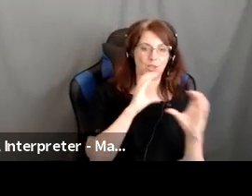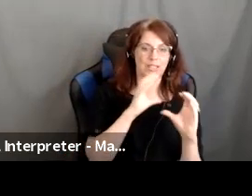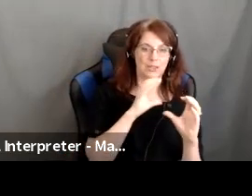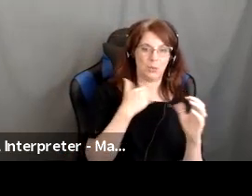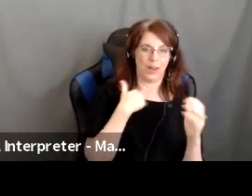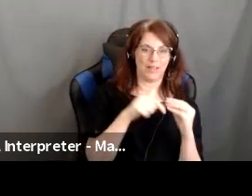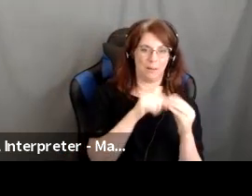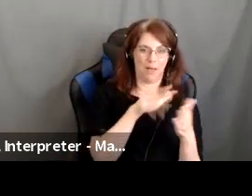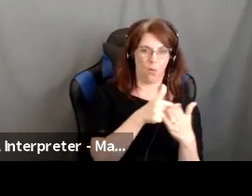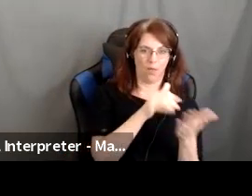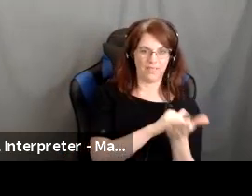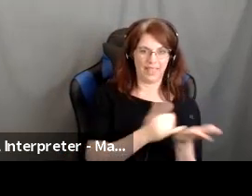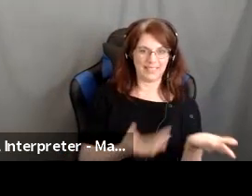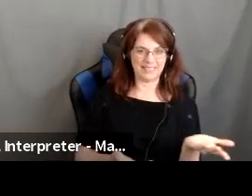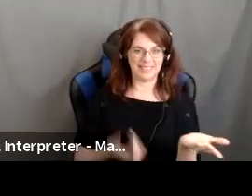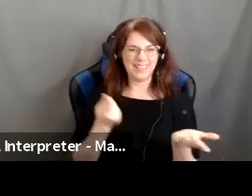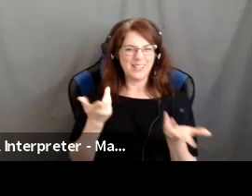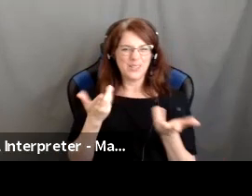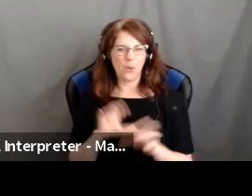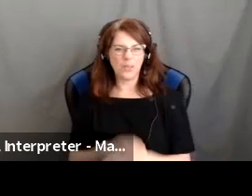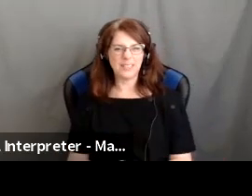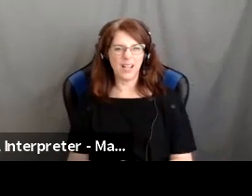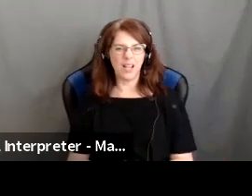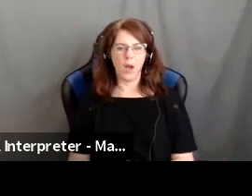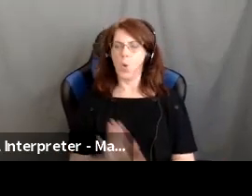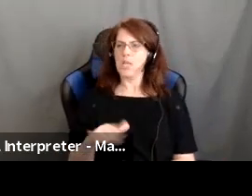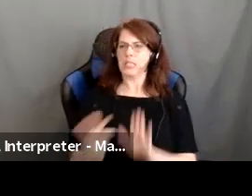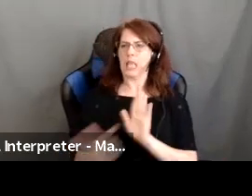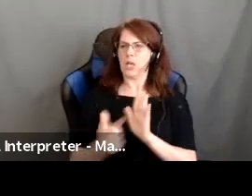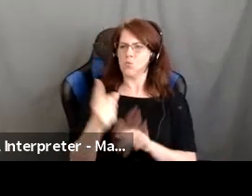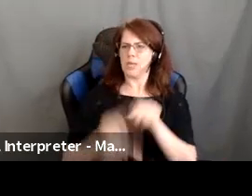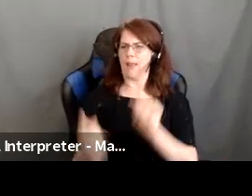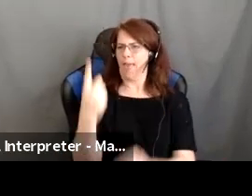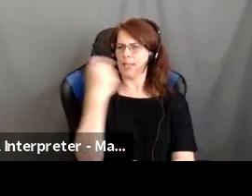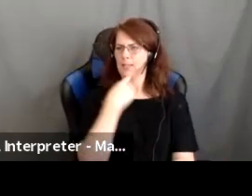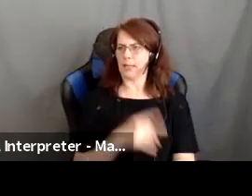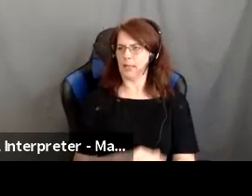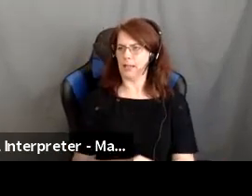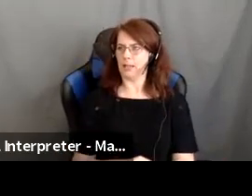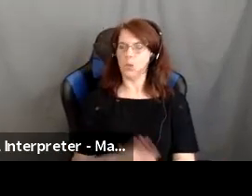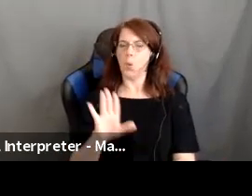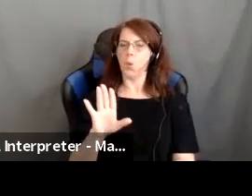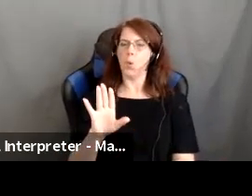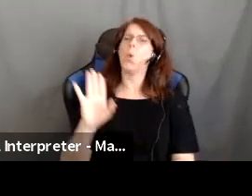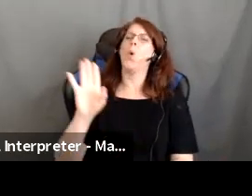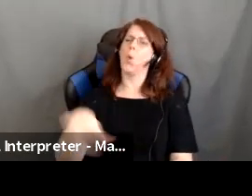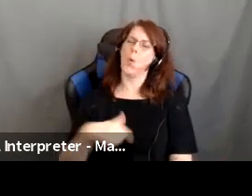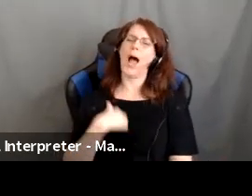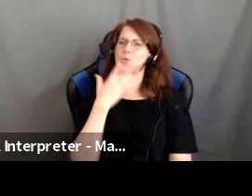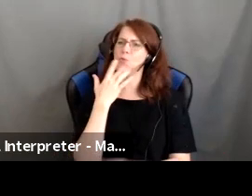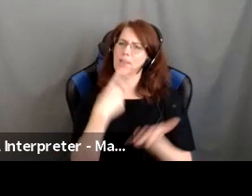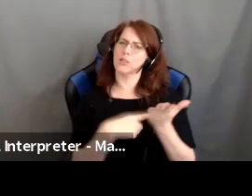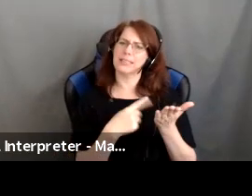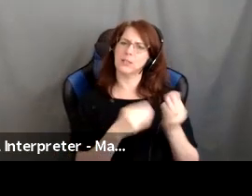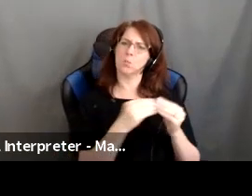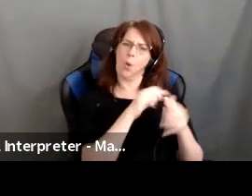this. I mean, you don't want to say, oh, it's illegal, you can't ask that, but you say, I'd rather talk about more of this stuff and explain